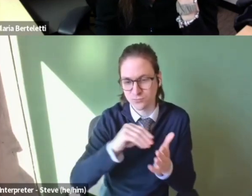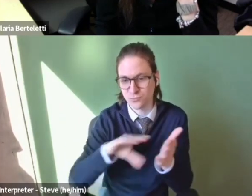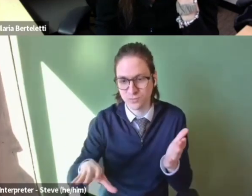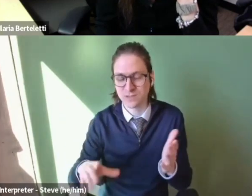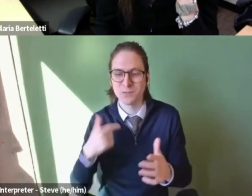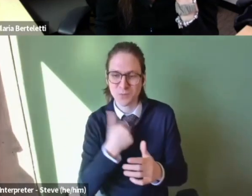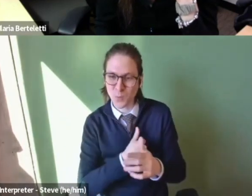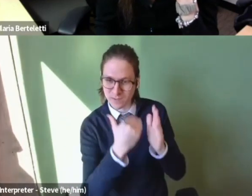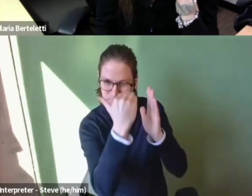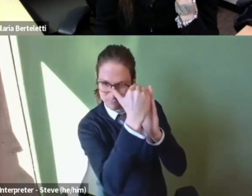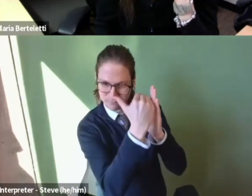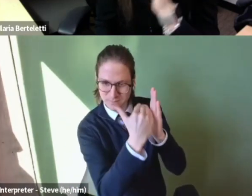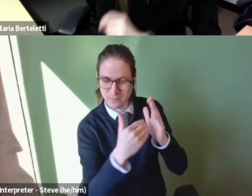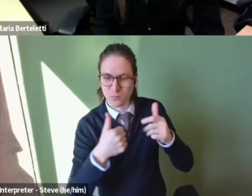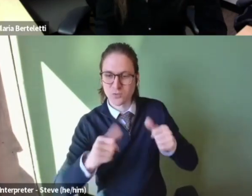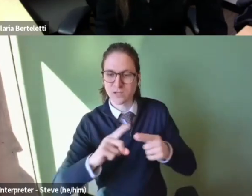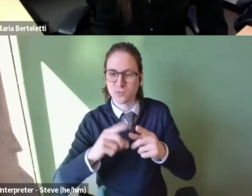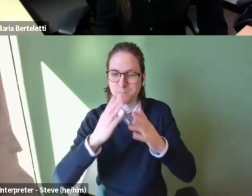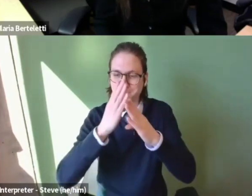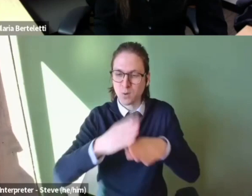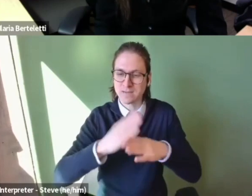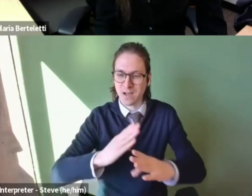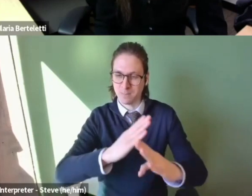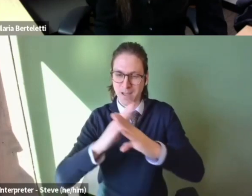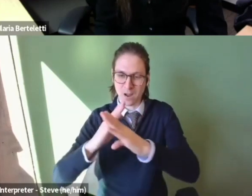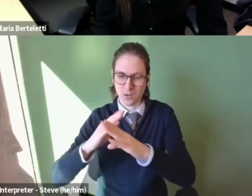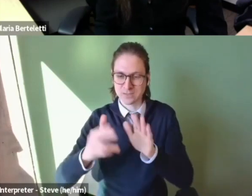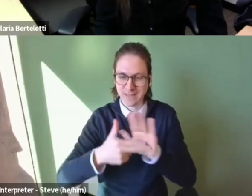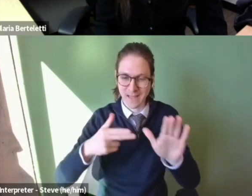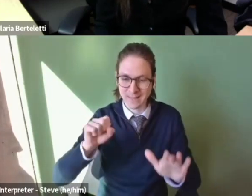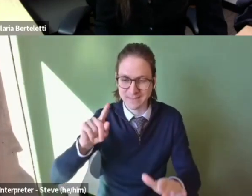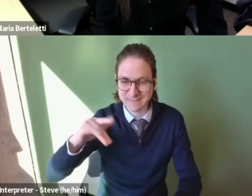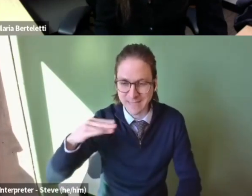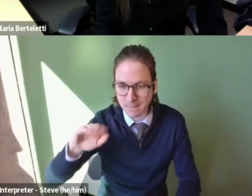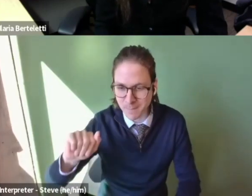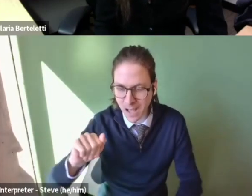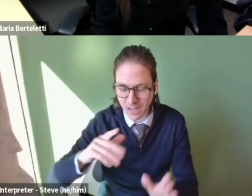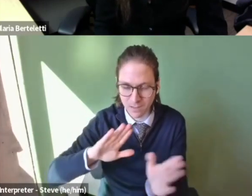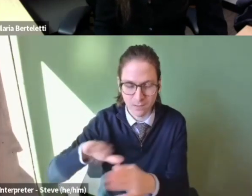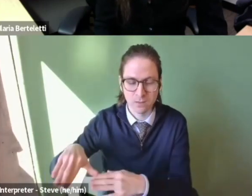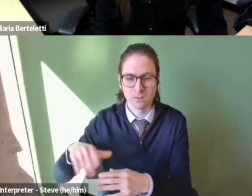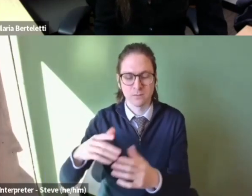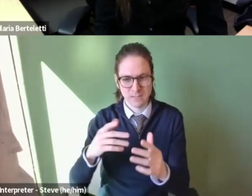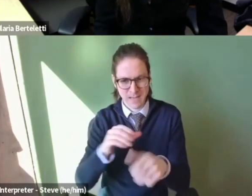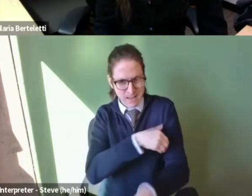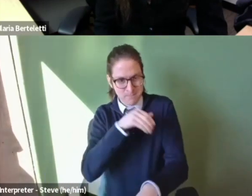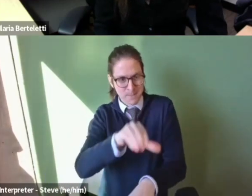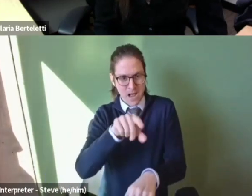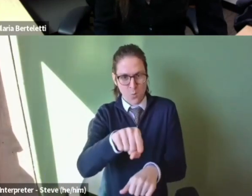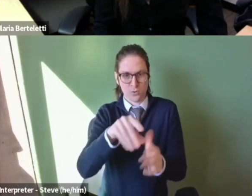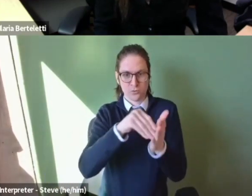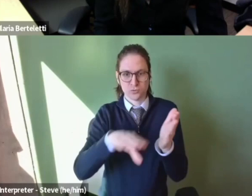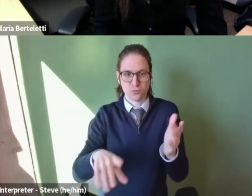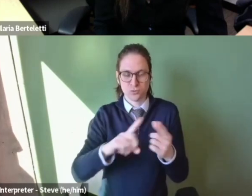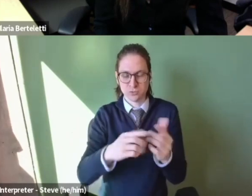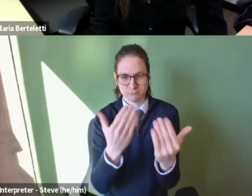break down the stigma around what's going on and what we're trying to learn from them, and really empower the kid to show us what they think about, because